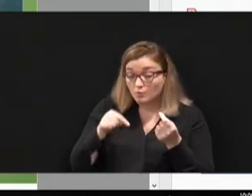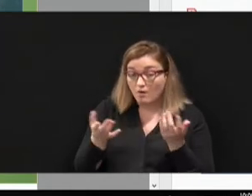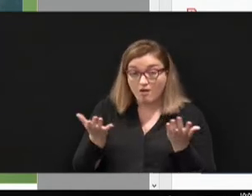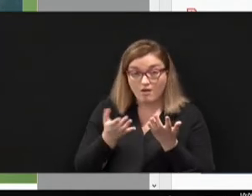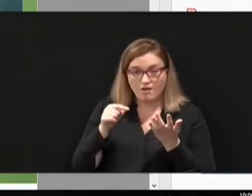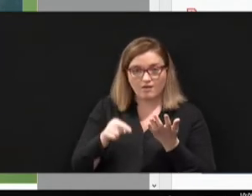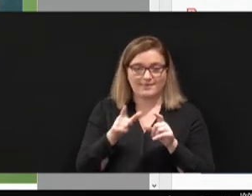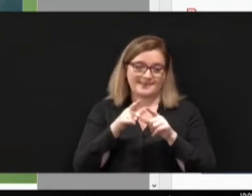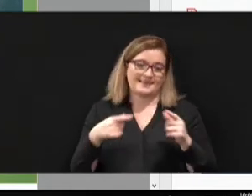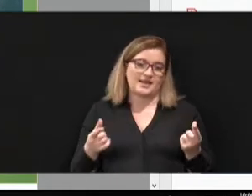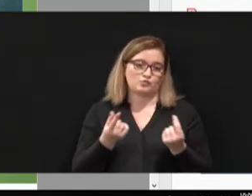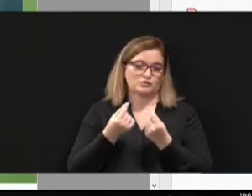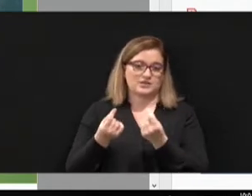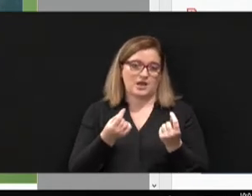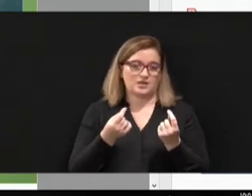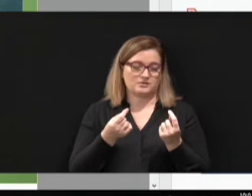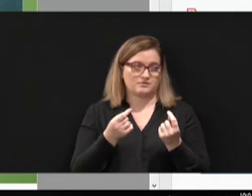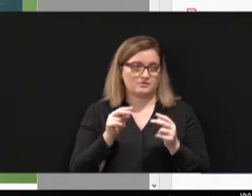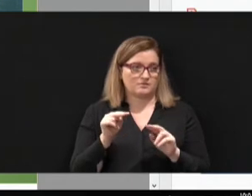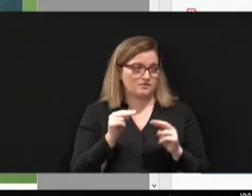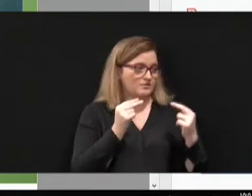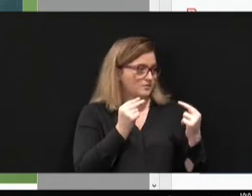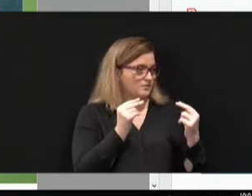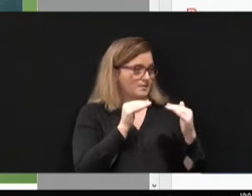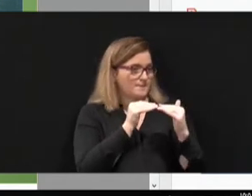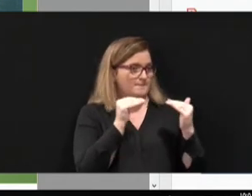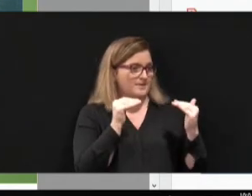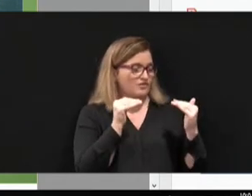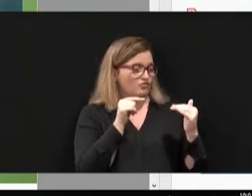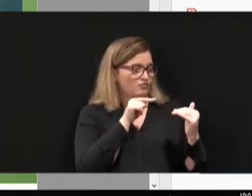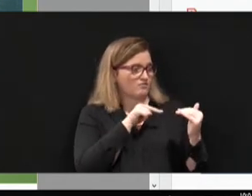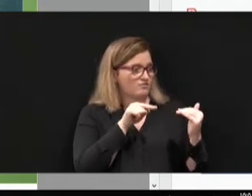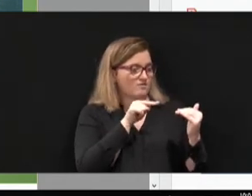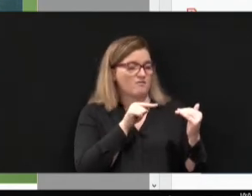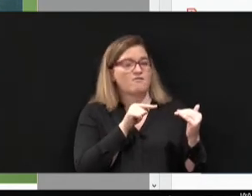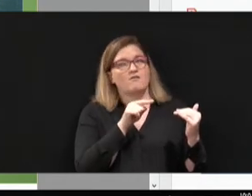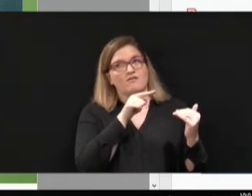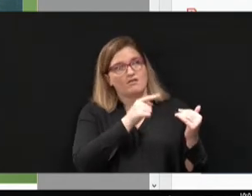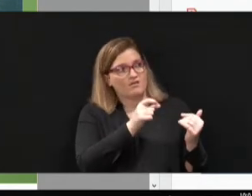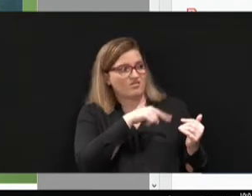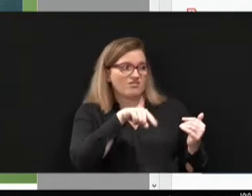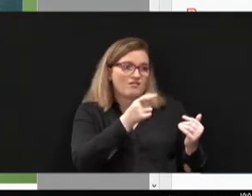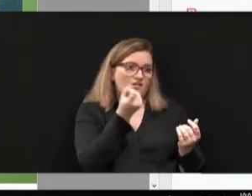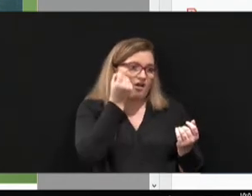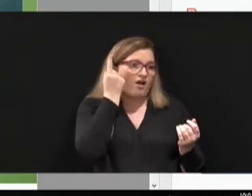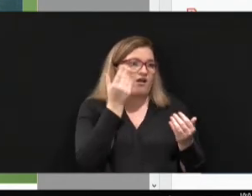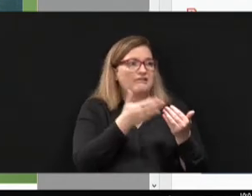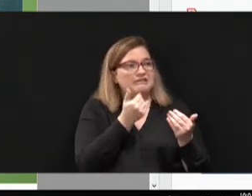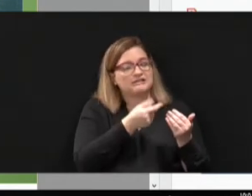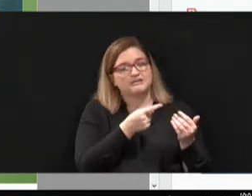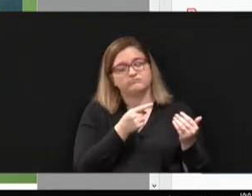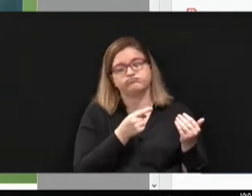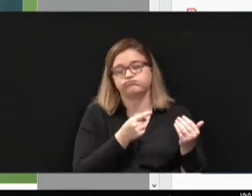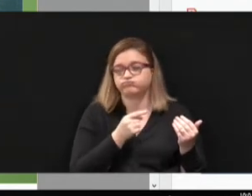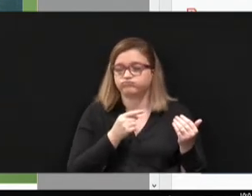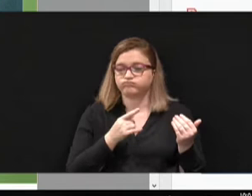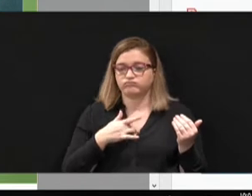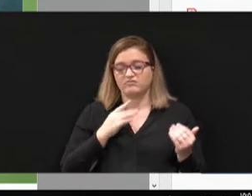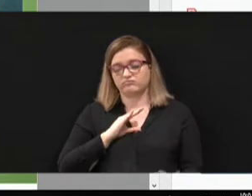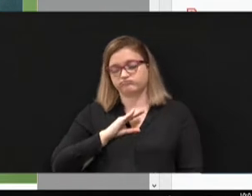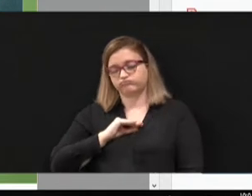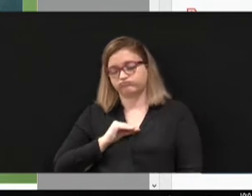for them. And they look at their peers and they see they're getting it quicker than they are. So very often they do, due to